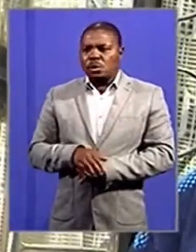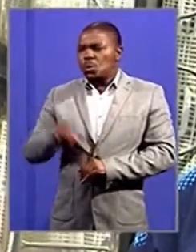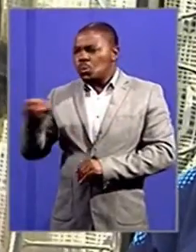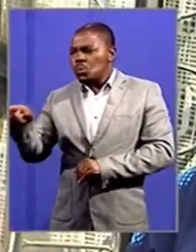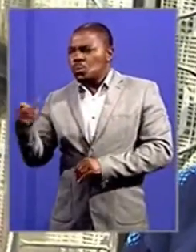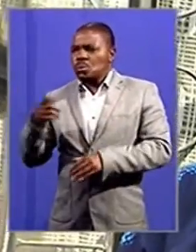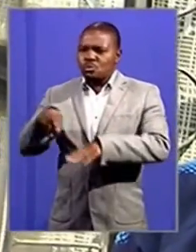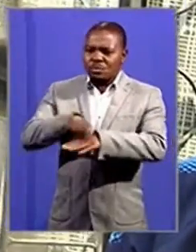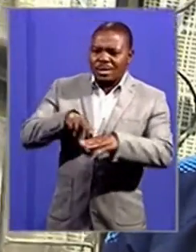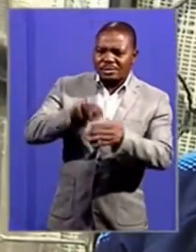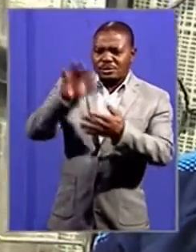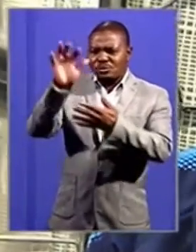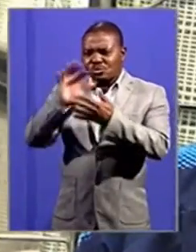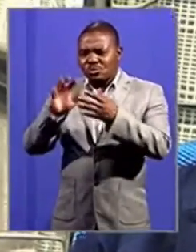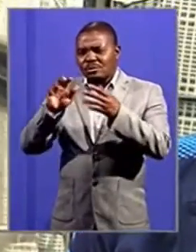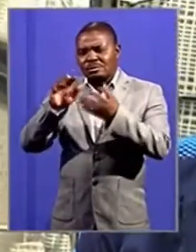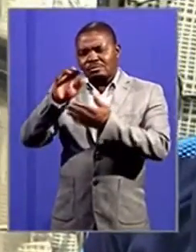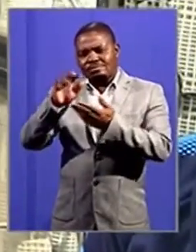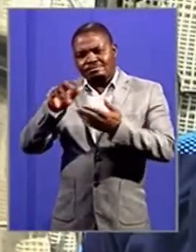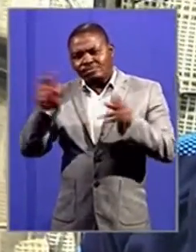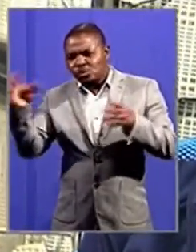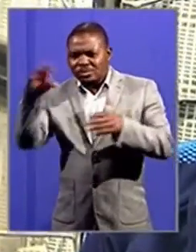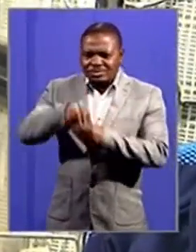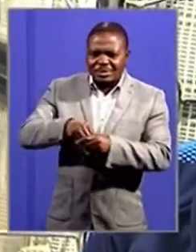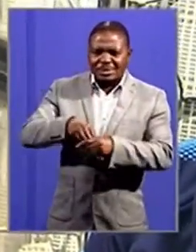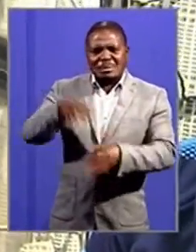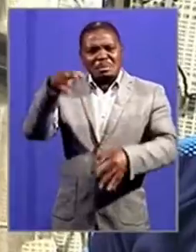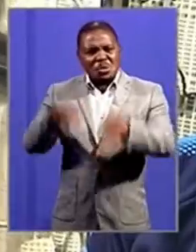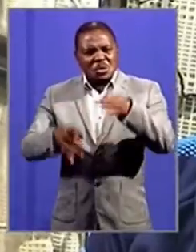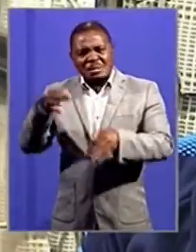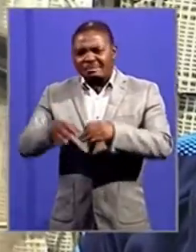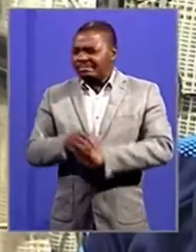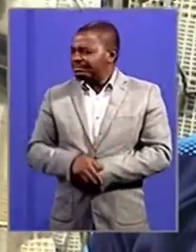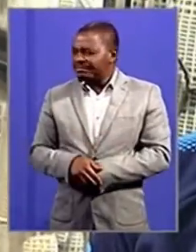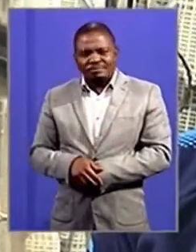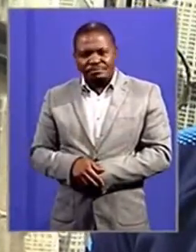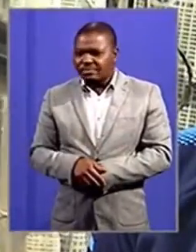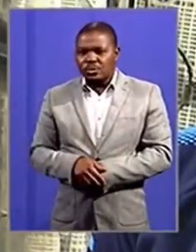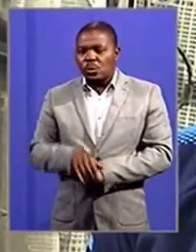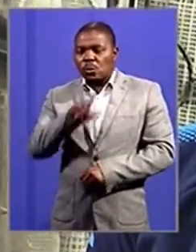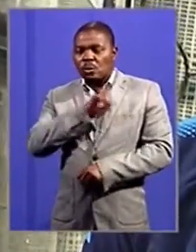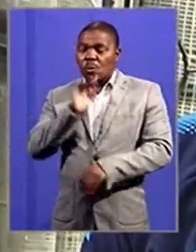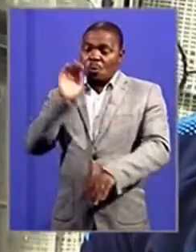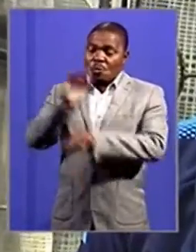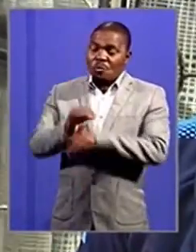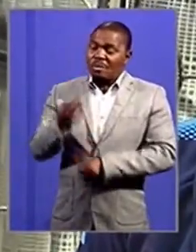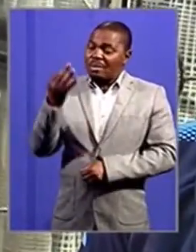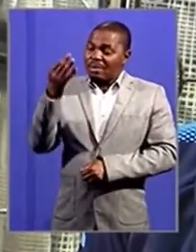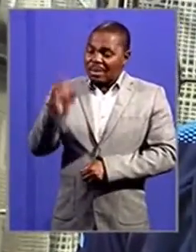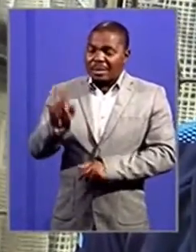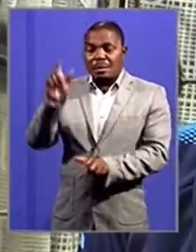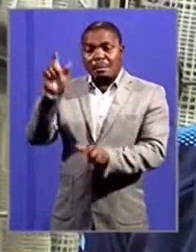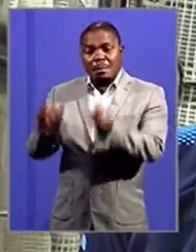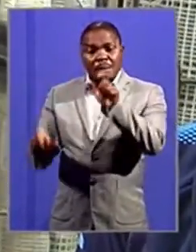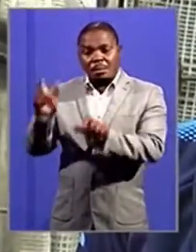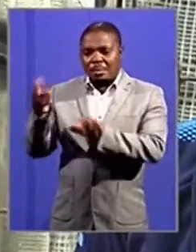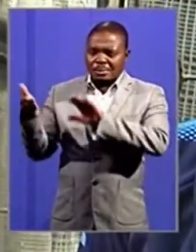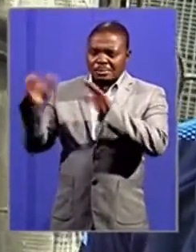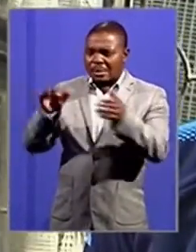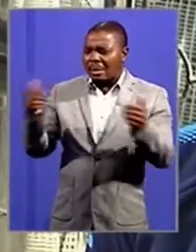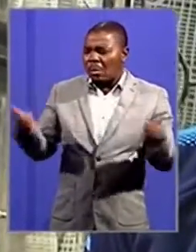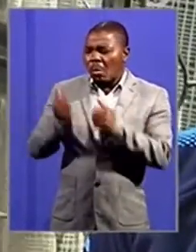politics with racism. You cannot play politics when more than 30 people have died. It shows